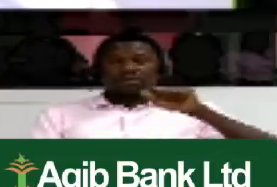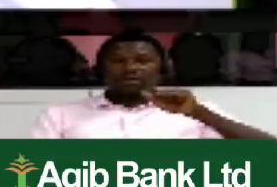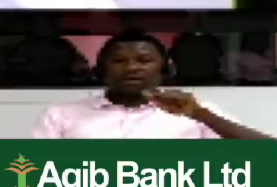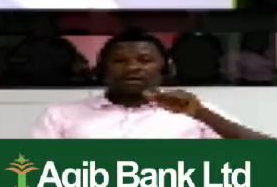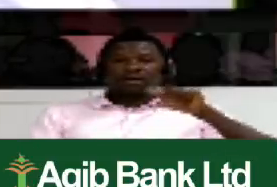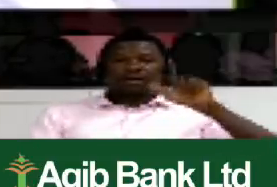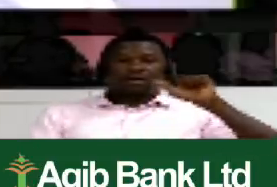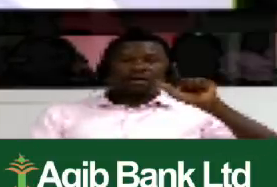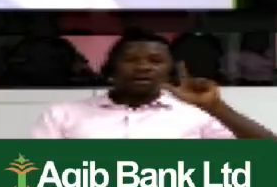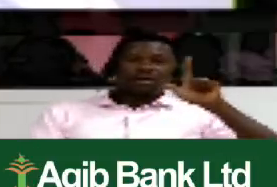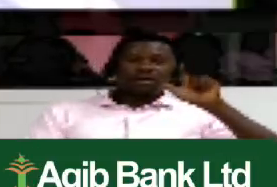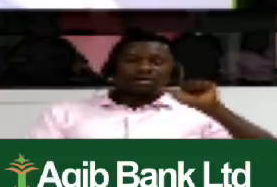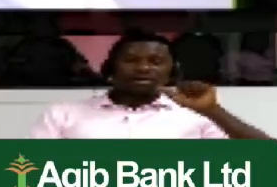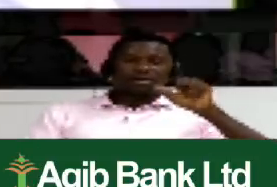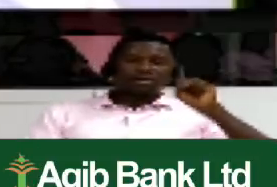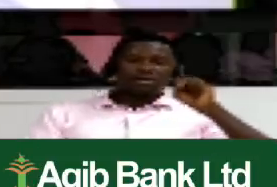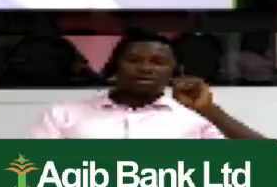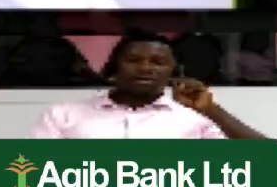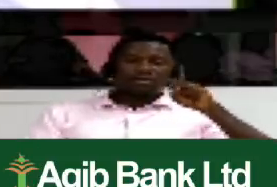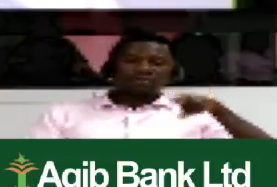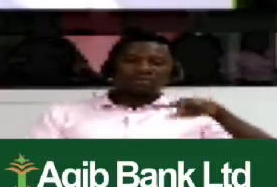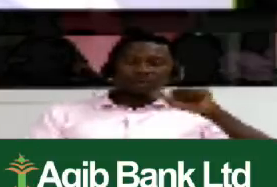you better remember Nelson Mandela